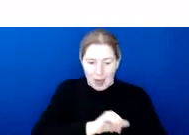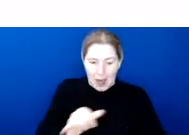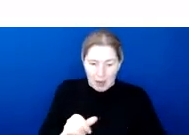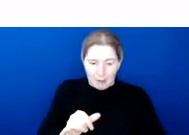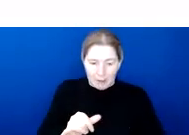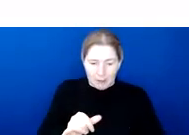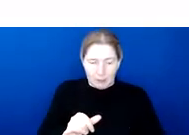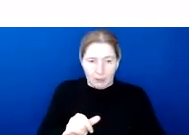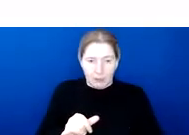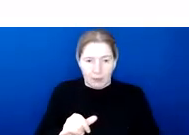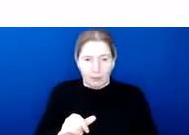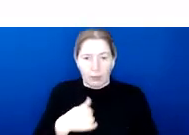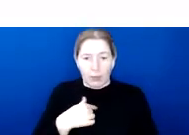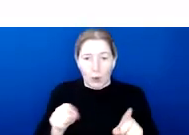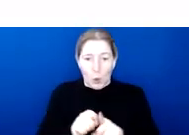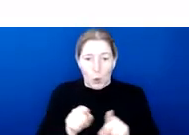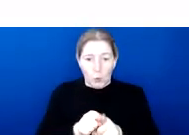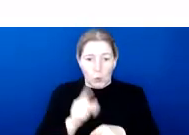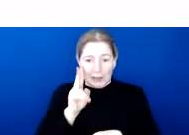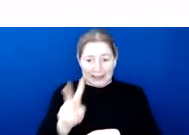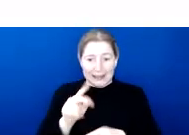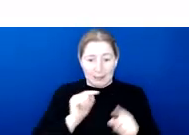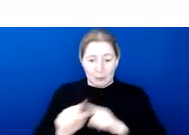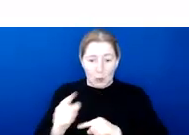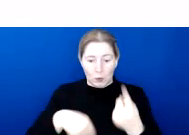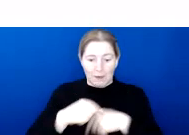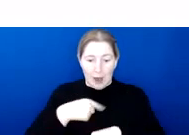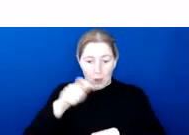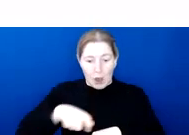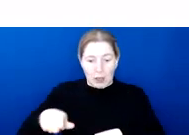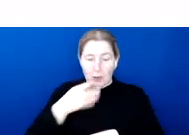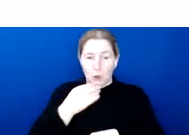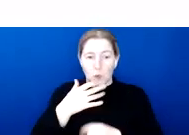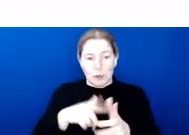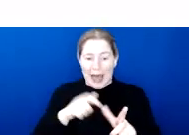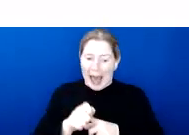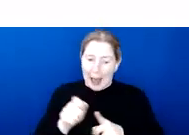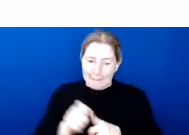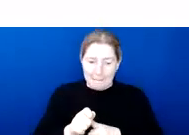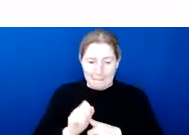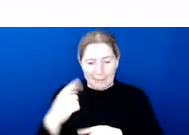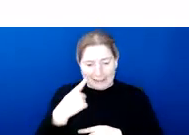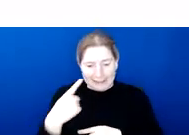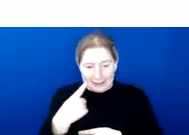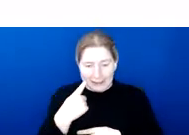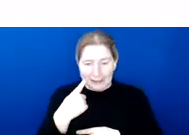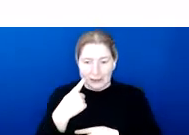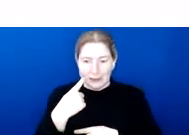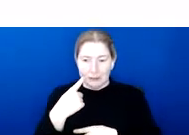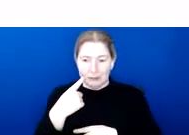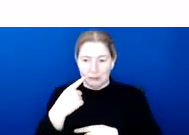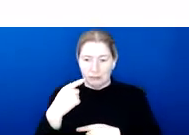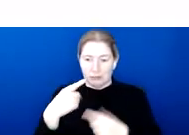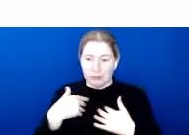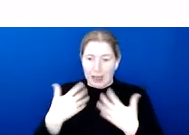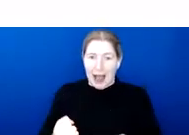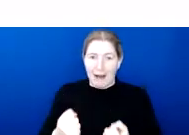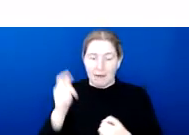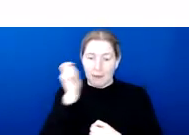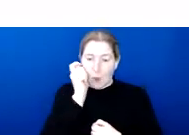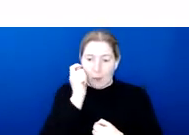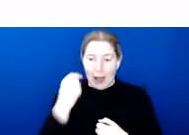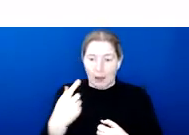see that most of our customers use the app because it's very easy and you always have your mobile to